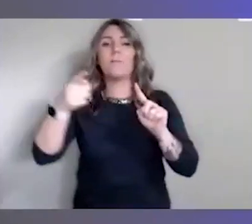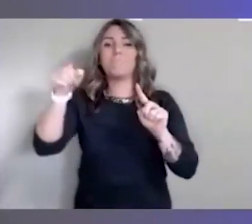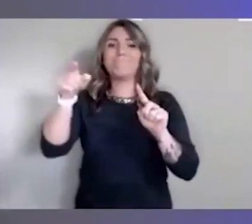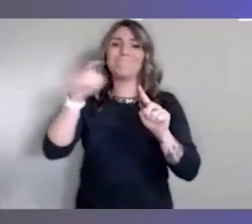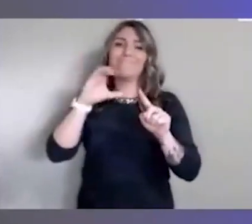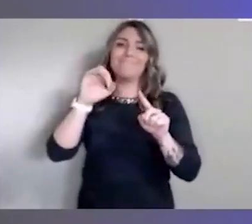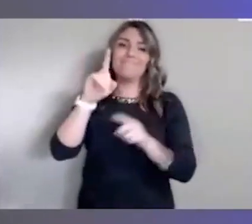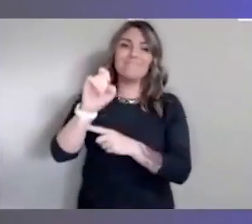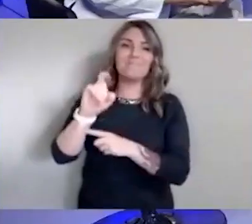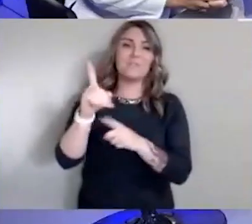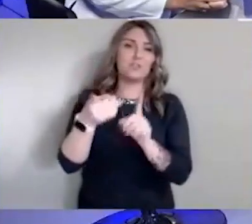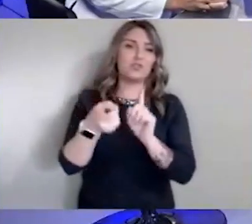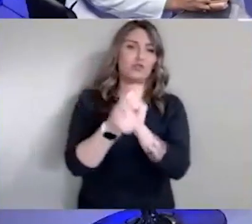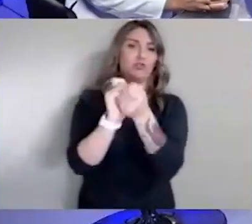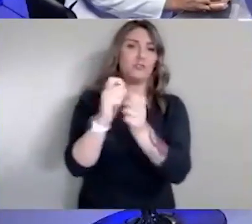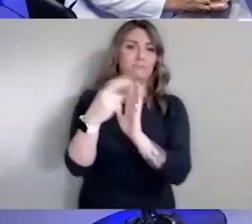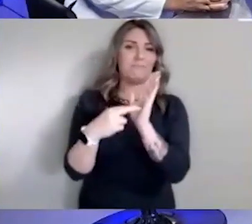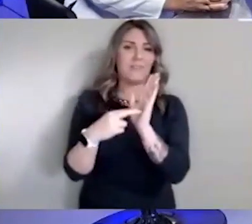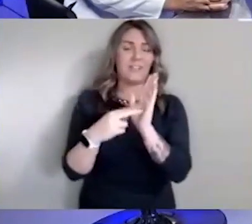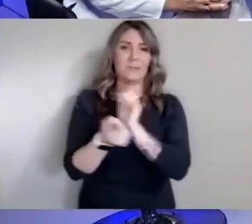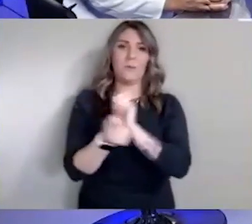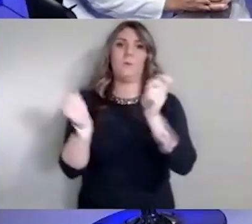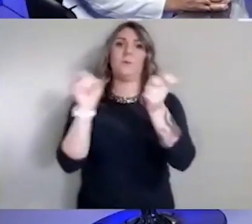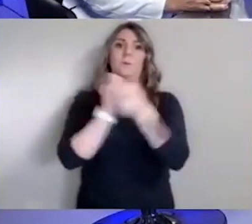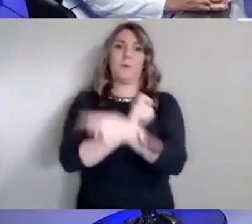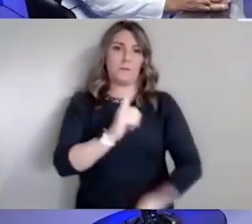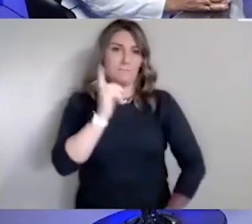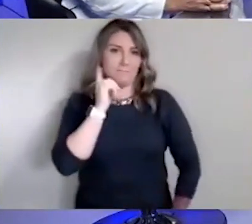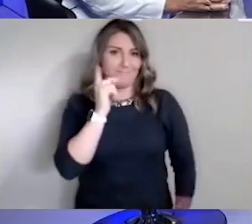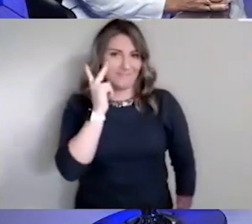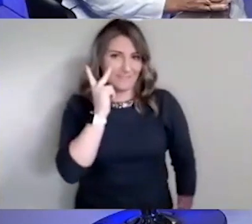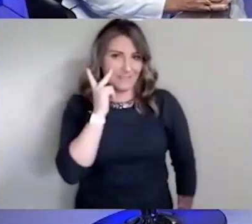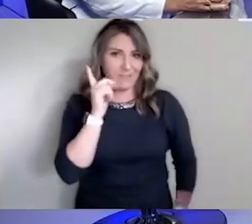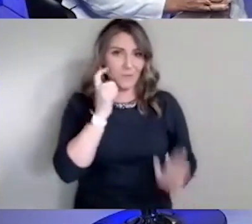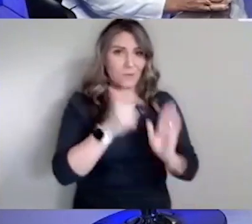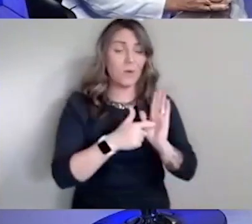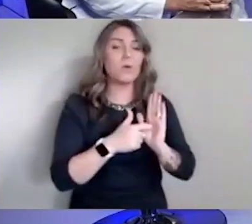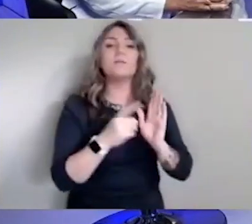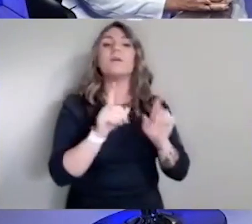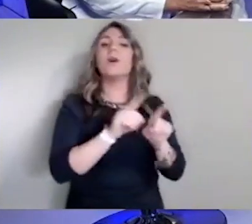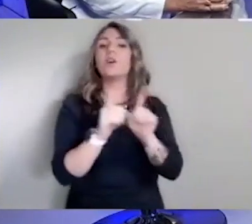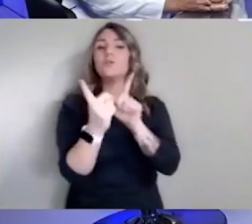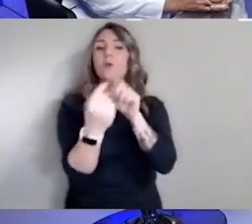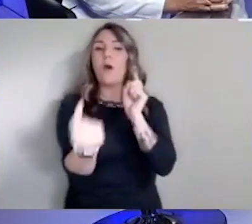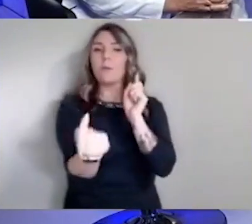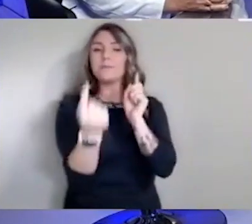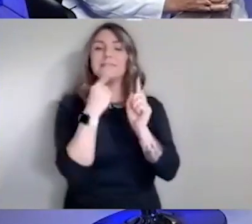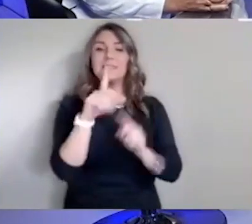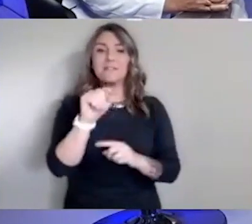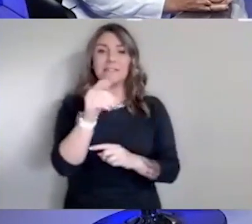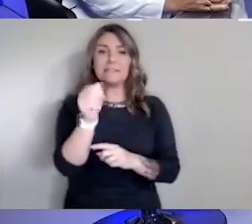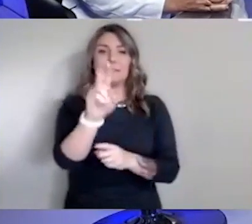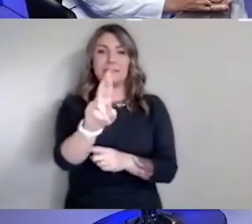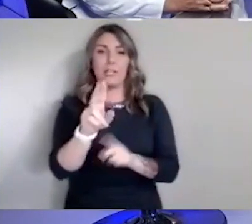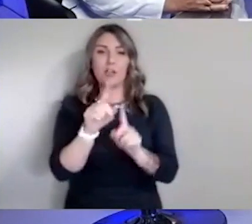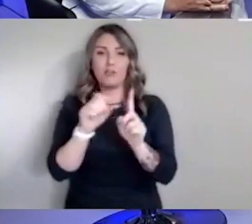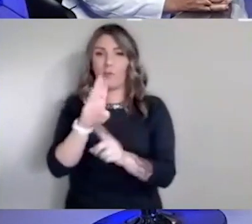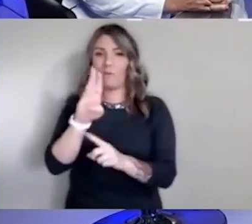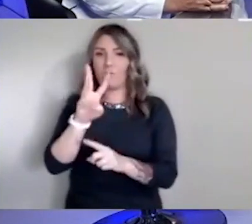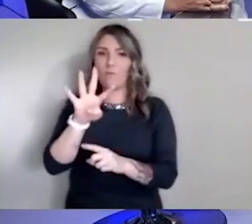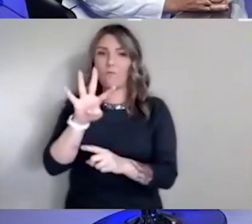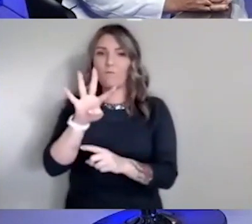significant change. And then he has a question that's kind of the opposite of Taylor Himna's question from 41. He